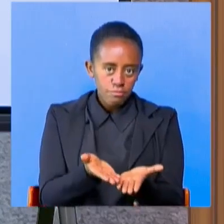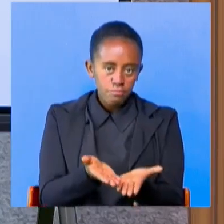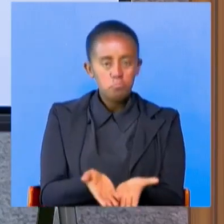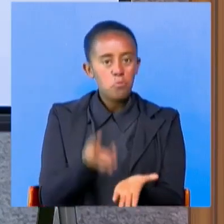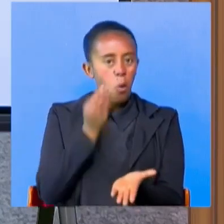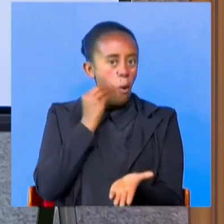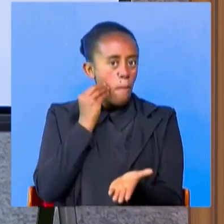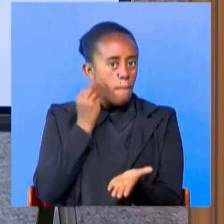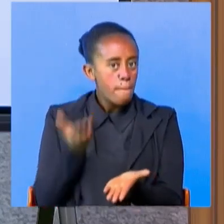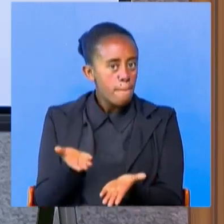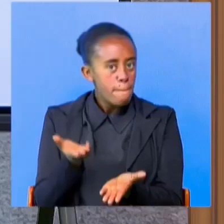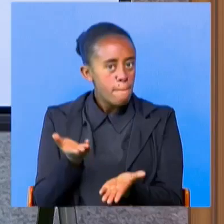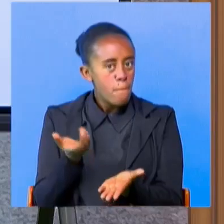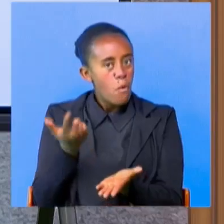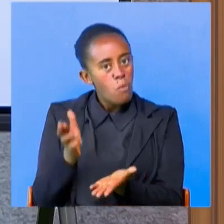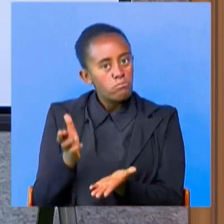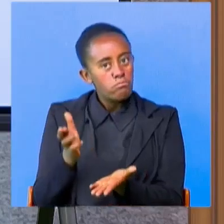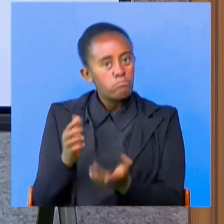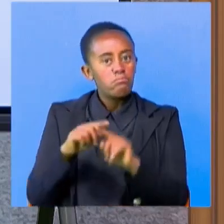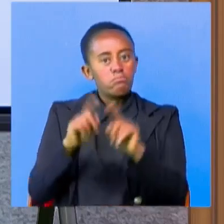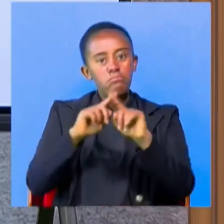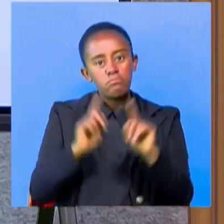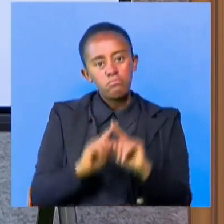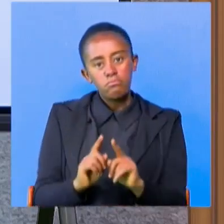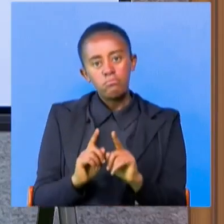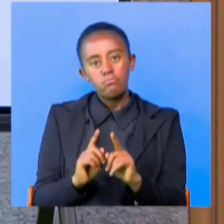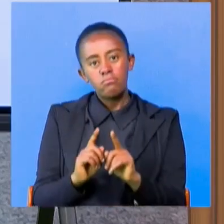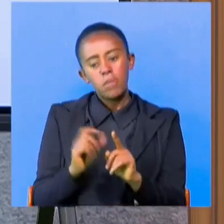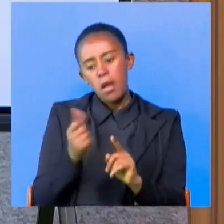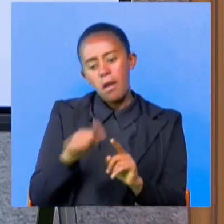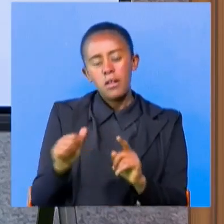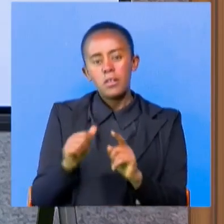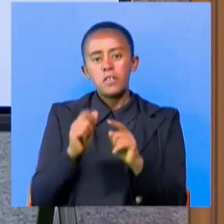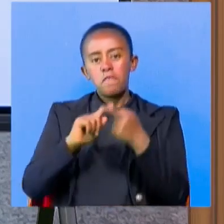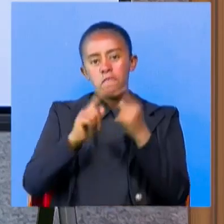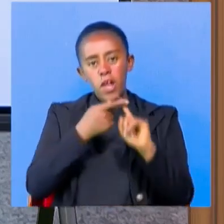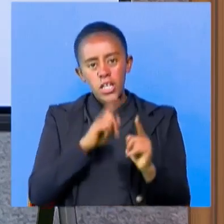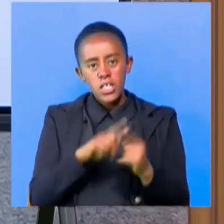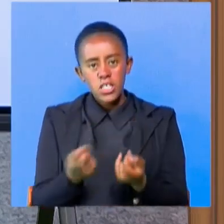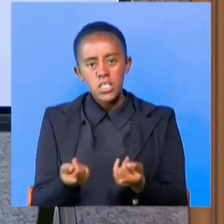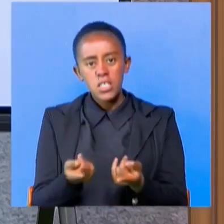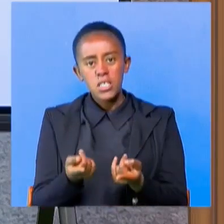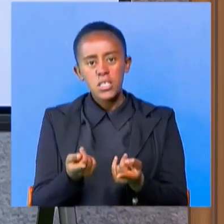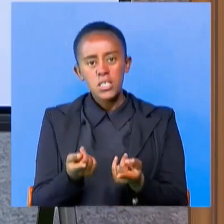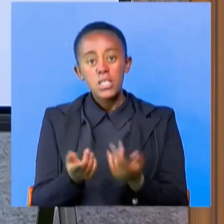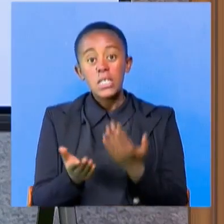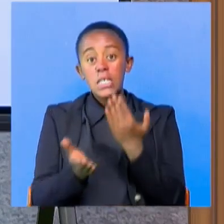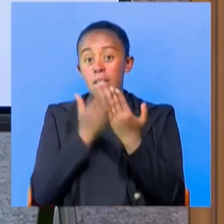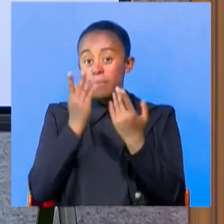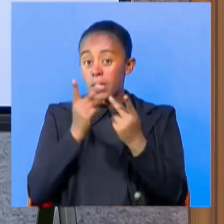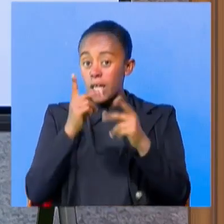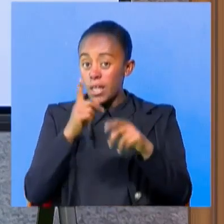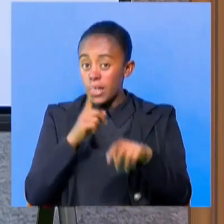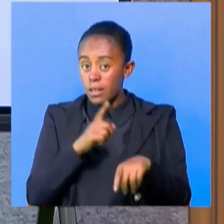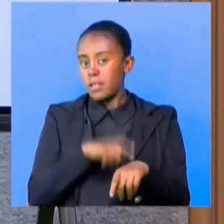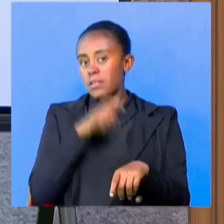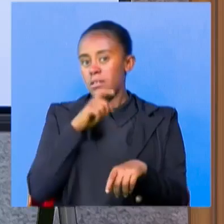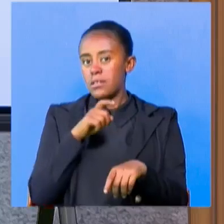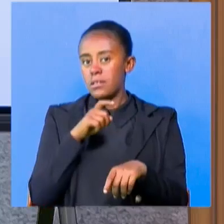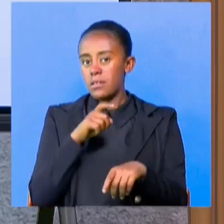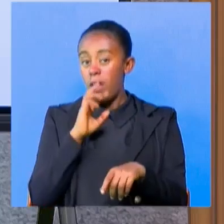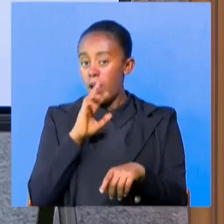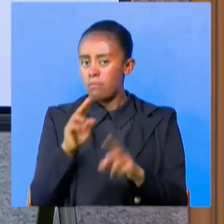at home, and when you talk about any issues with your friends. So simple present tense are